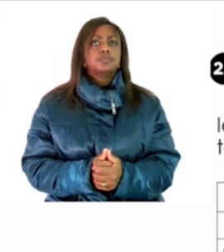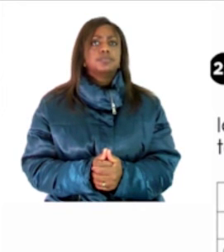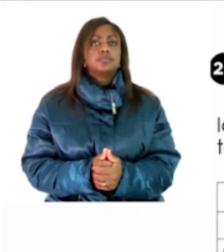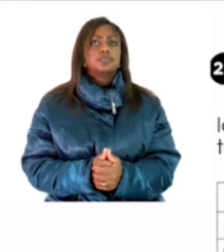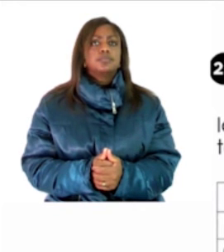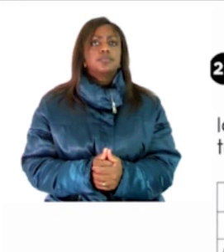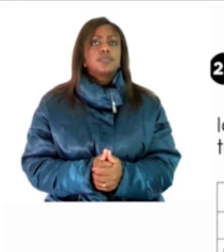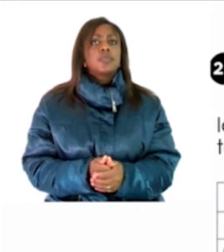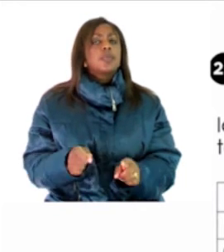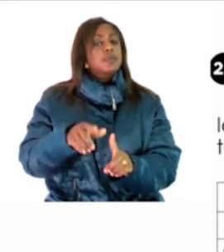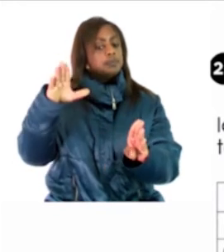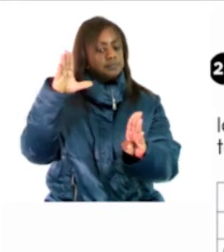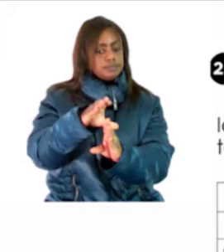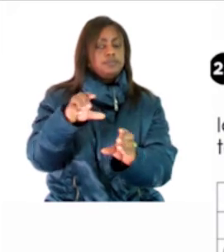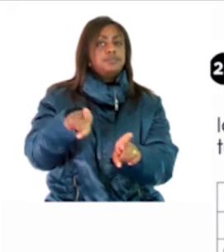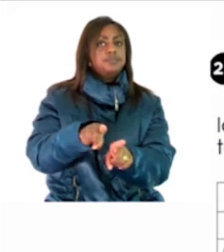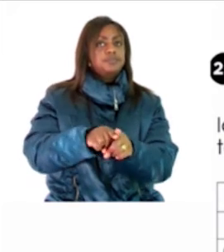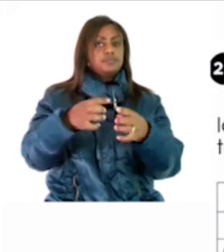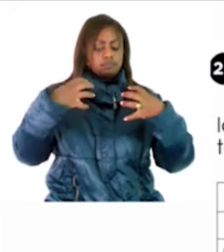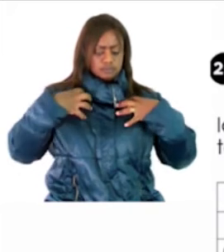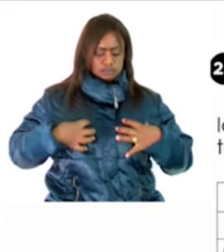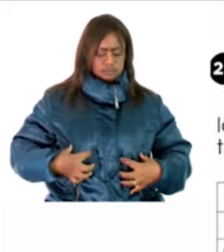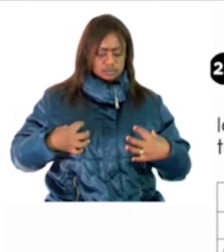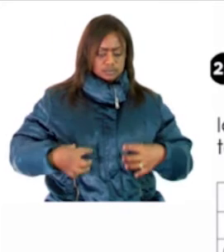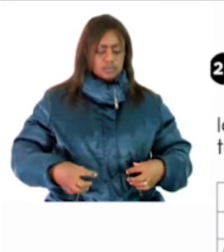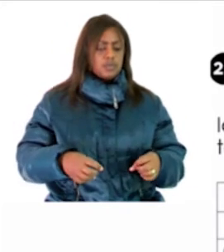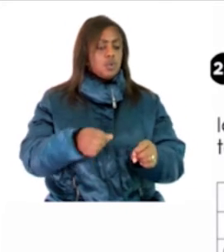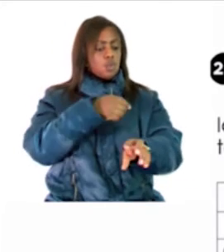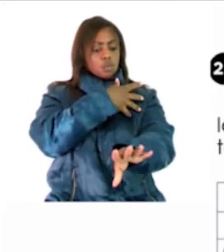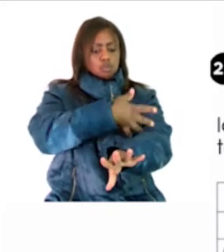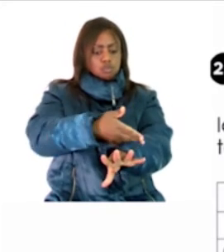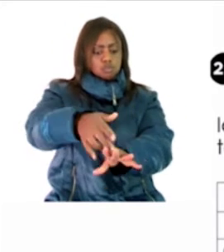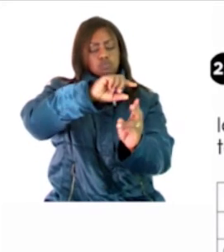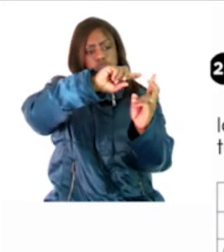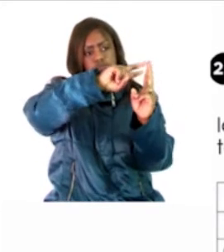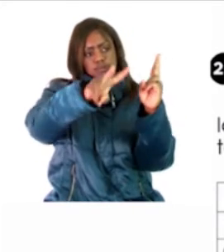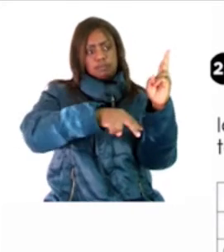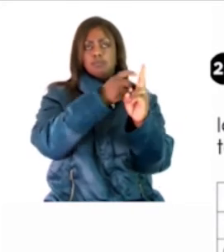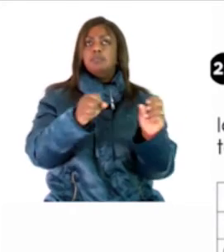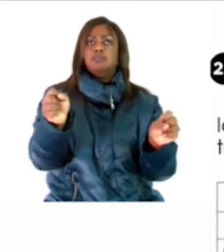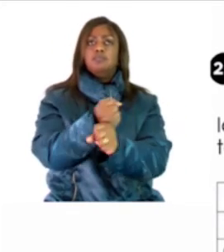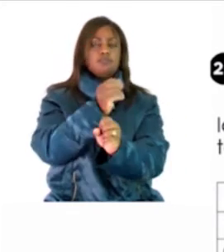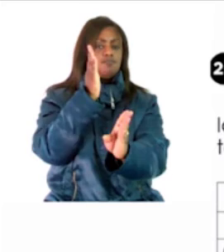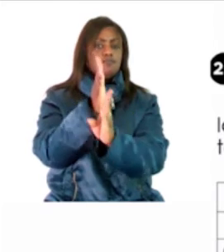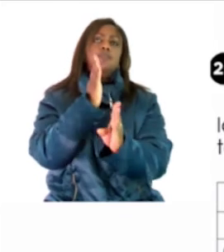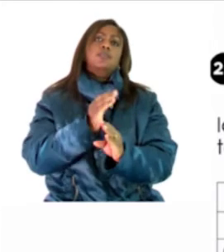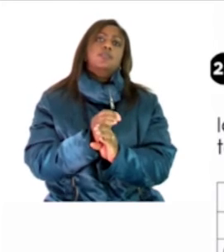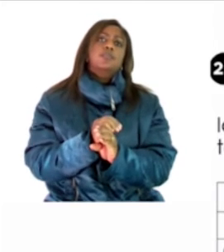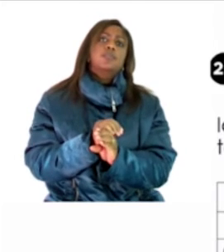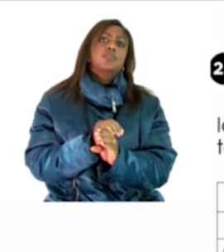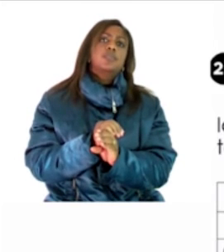It affects one's organs and blood circulations. It means that the way that the blood is moving in your body, it